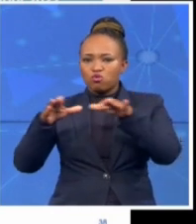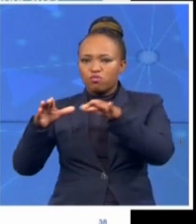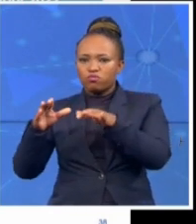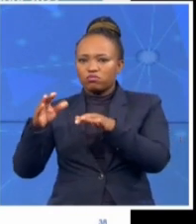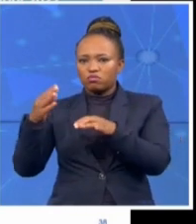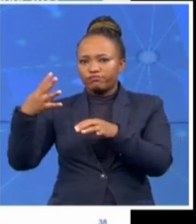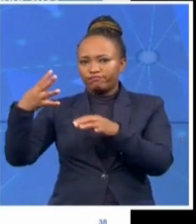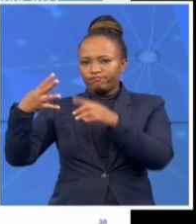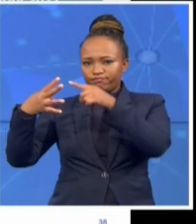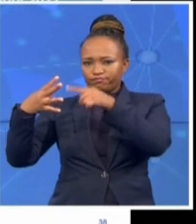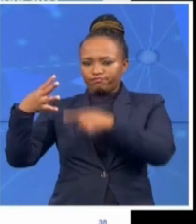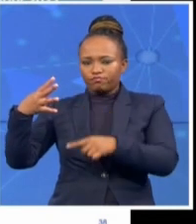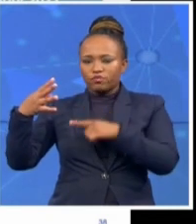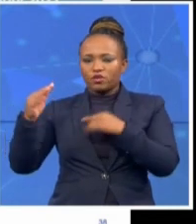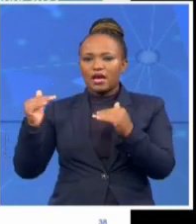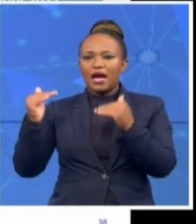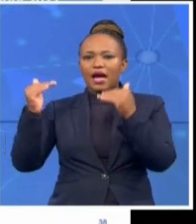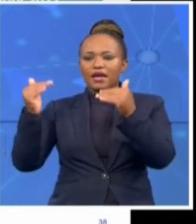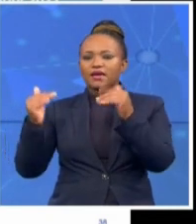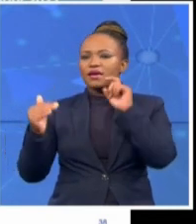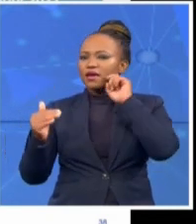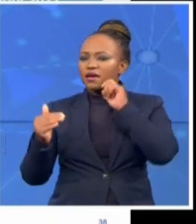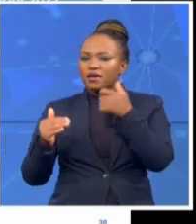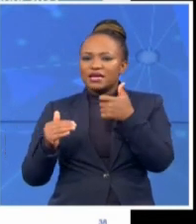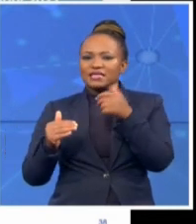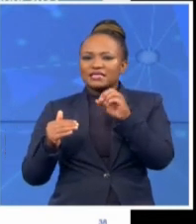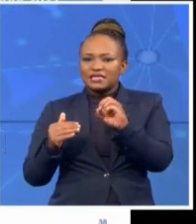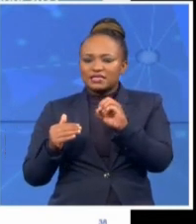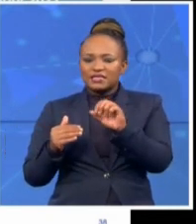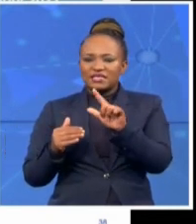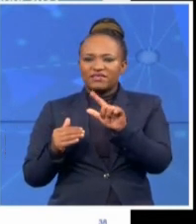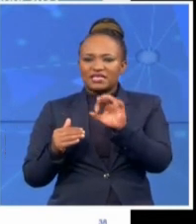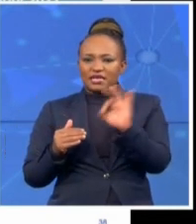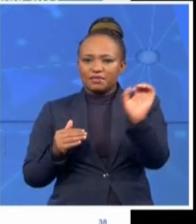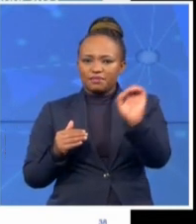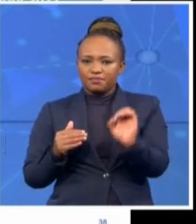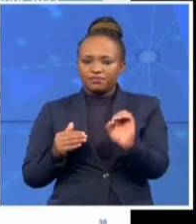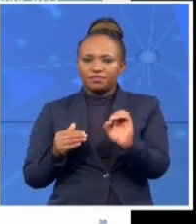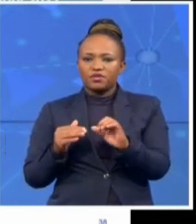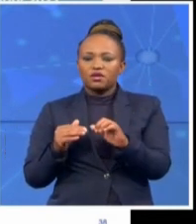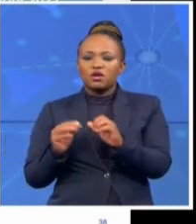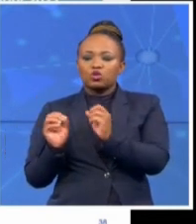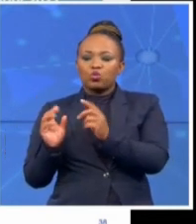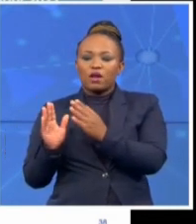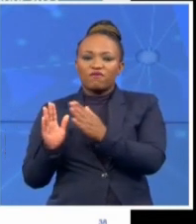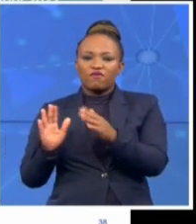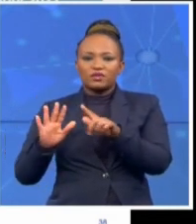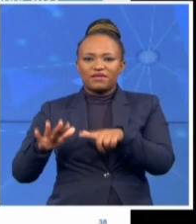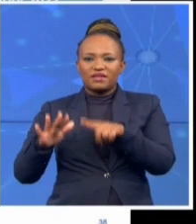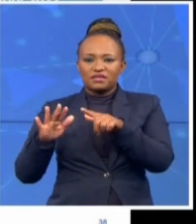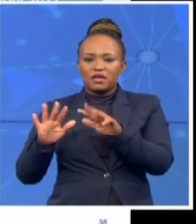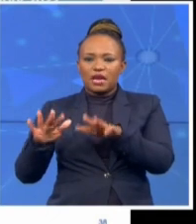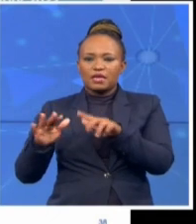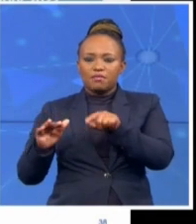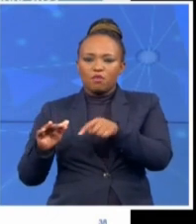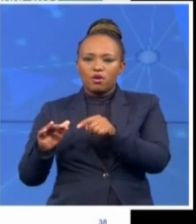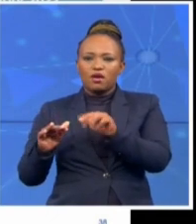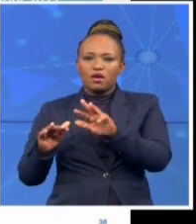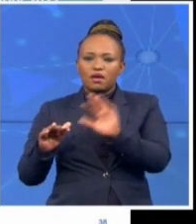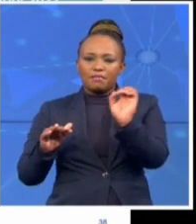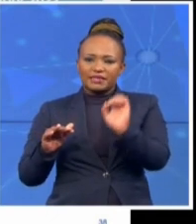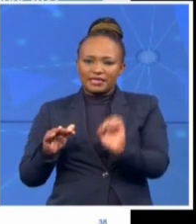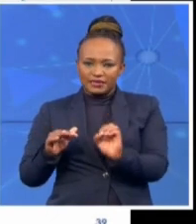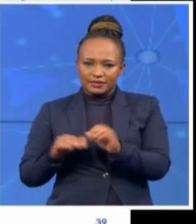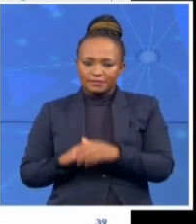at 73%. The lowest is between 12 and 17 at 19.7%. And then the breakdown in the various